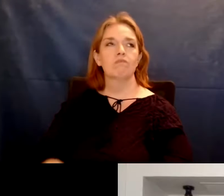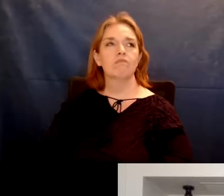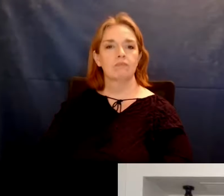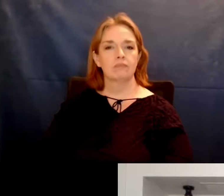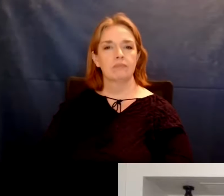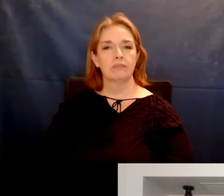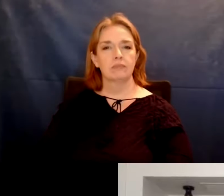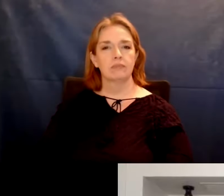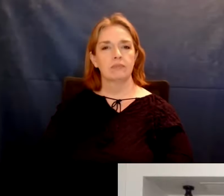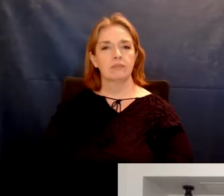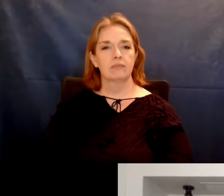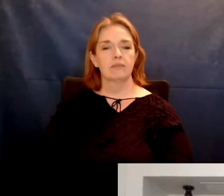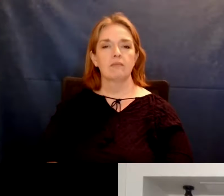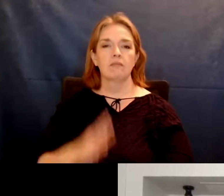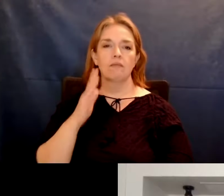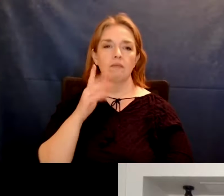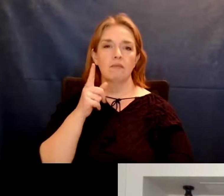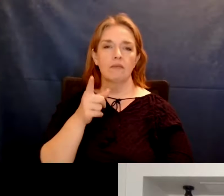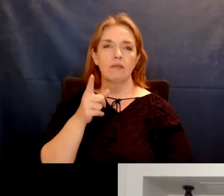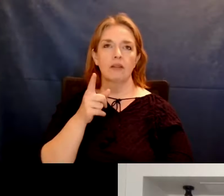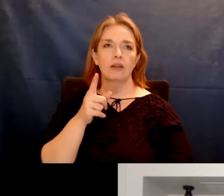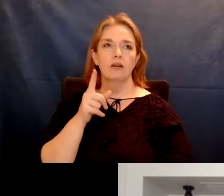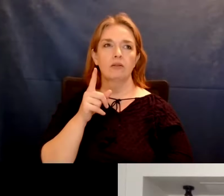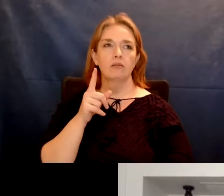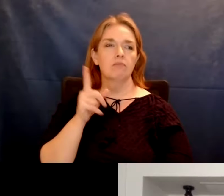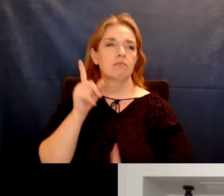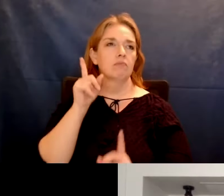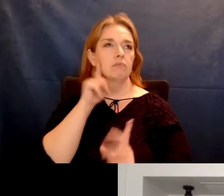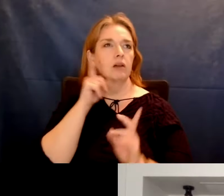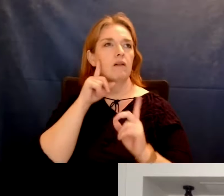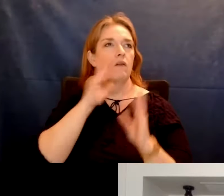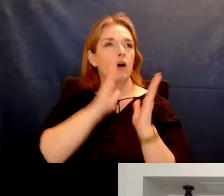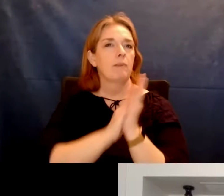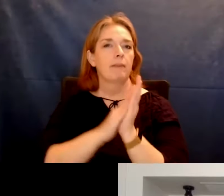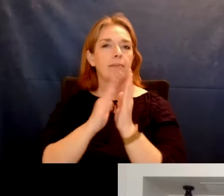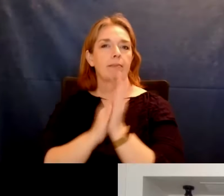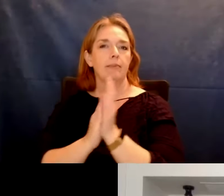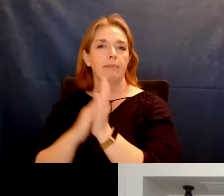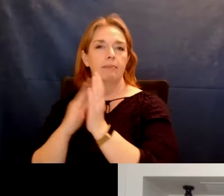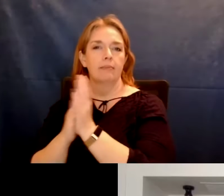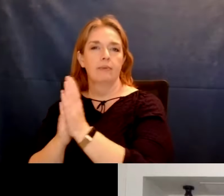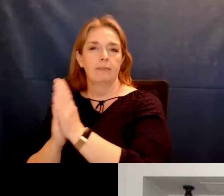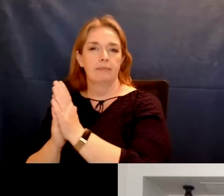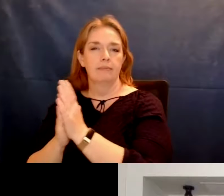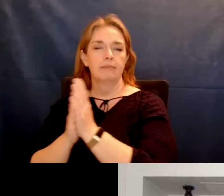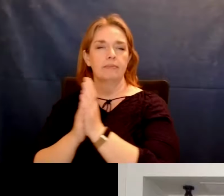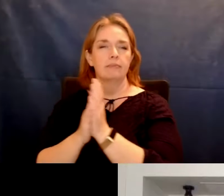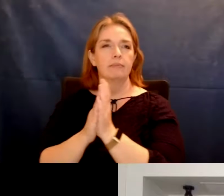the repeated vowel structure. Um, and then I don't, I guess, always